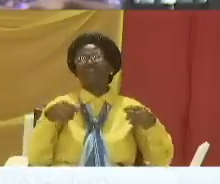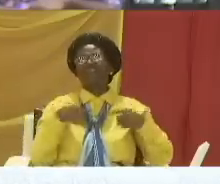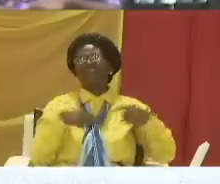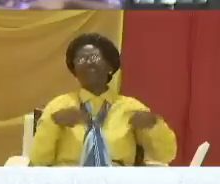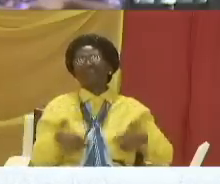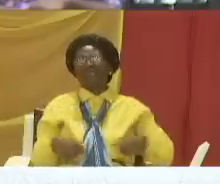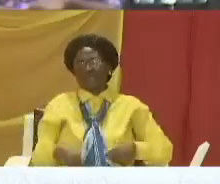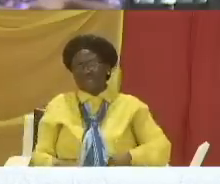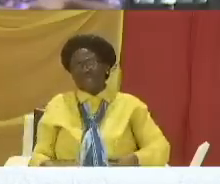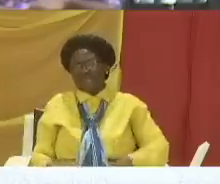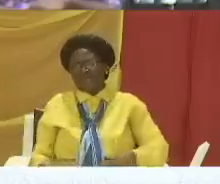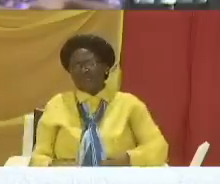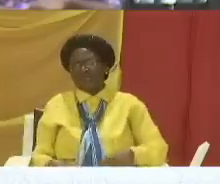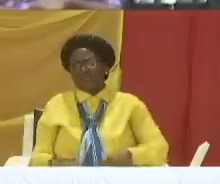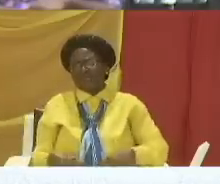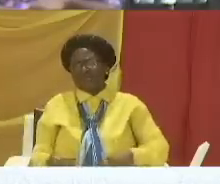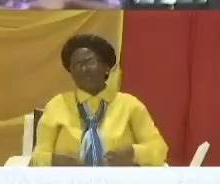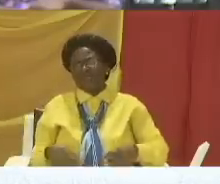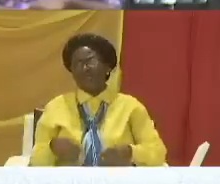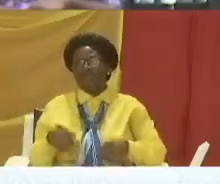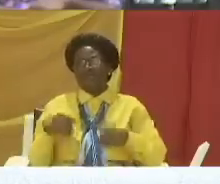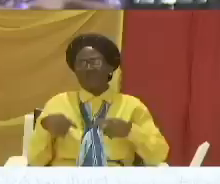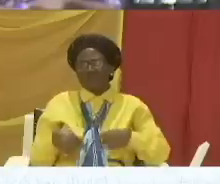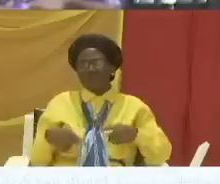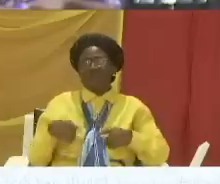circumcise. But he did.